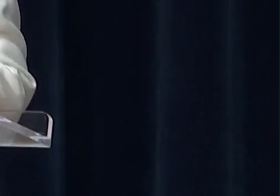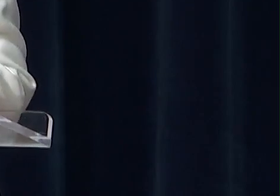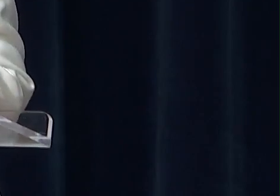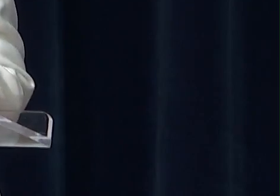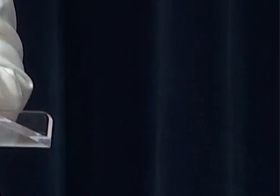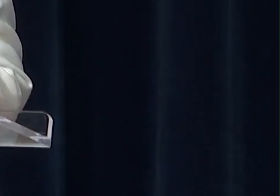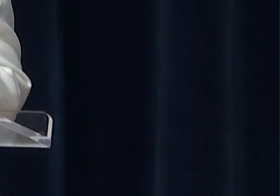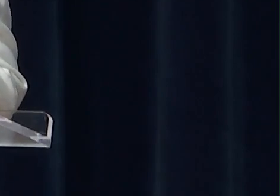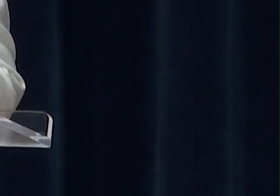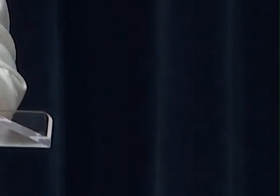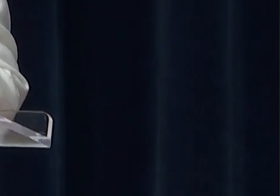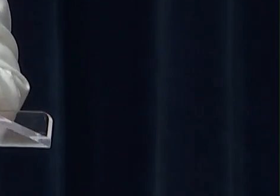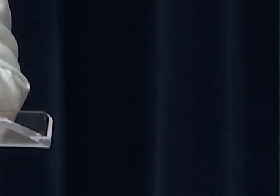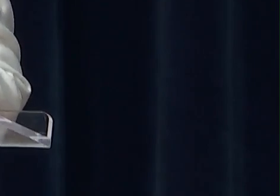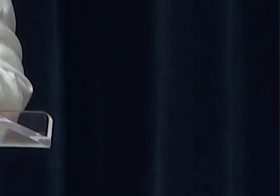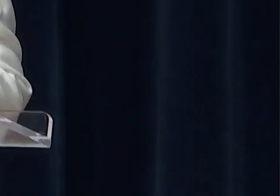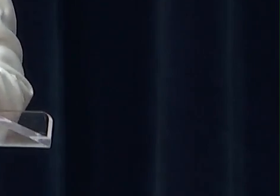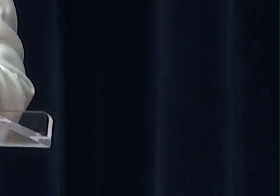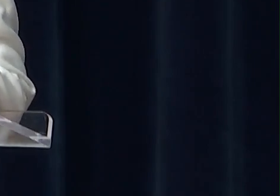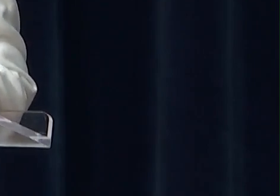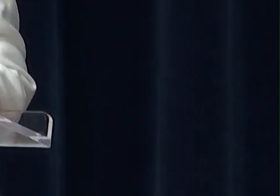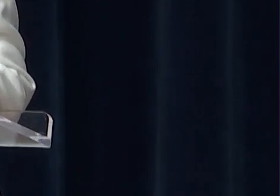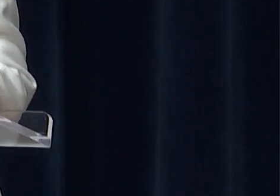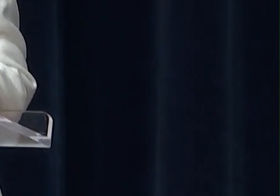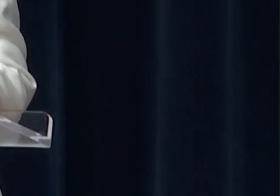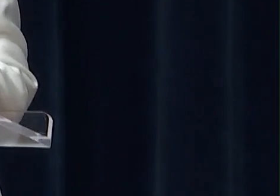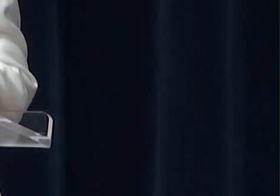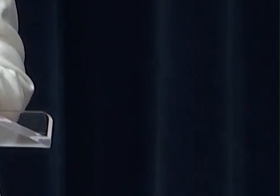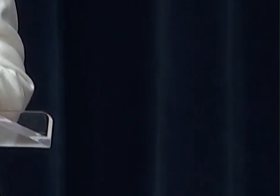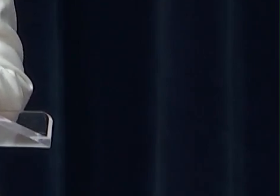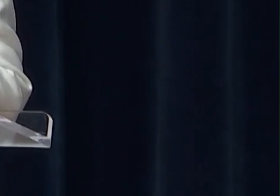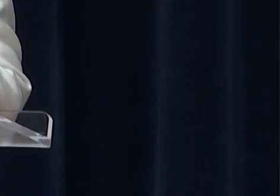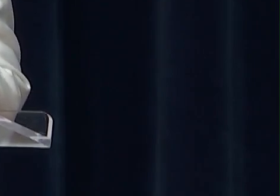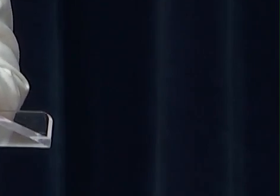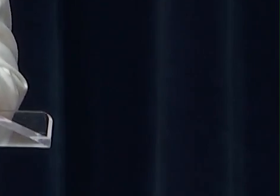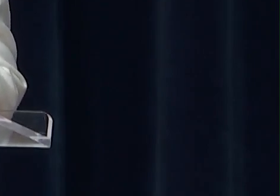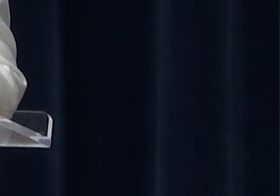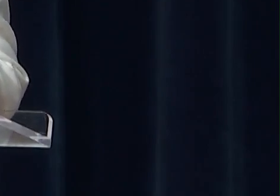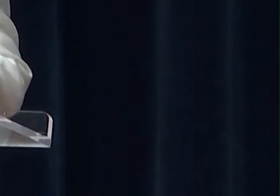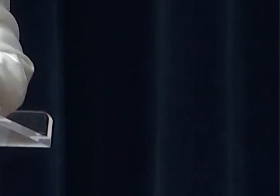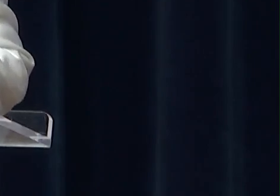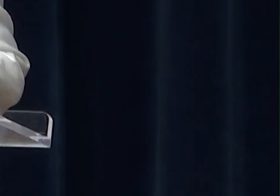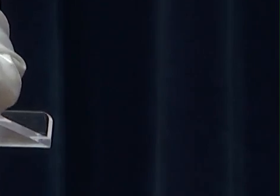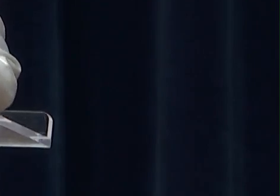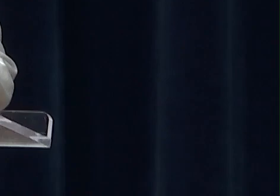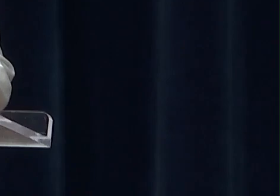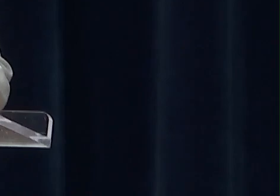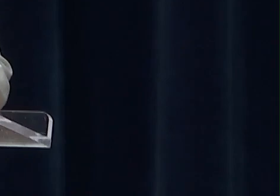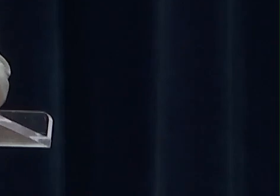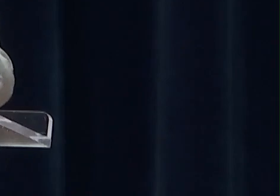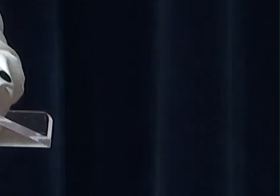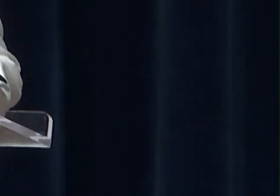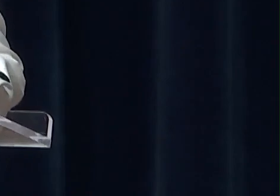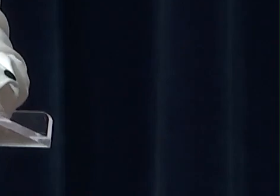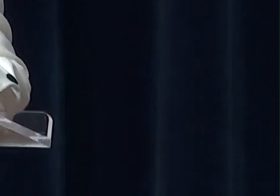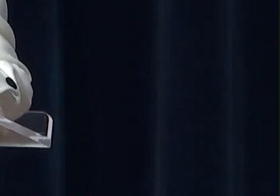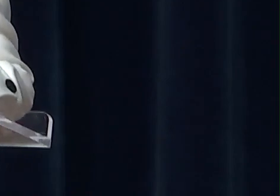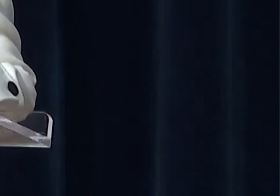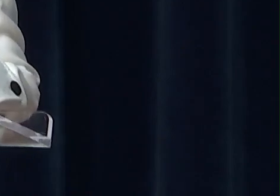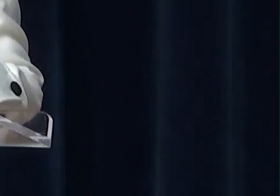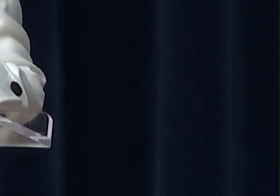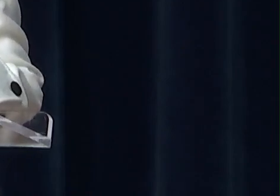us. We really do genuinely appreciate you being here with us. It means so much. This morning